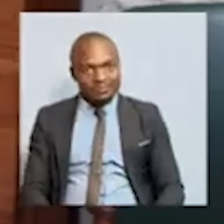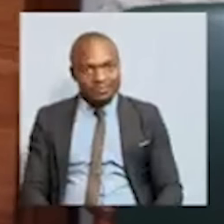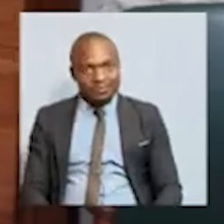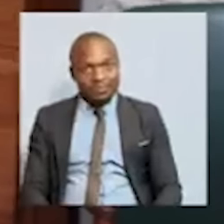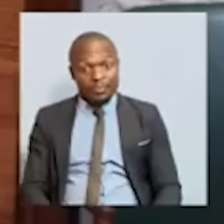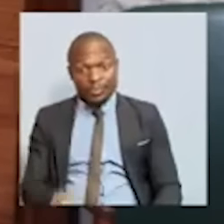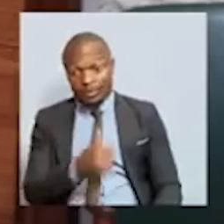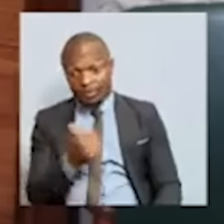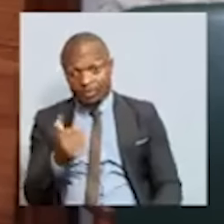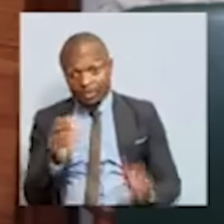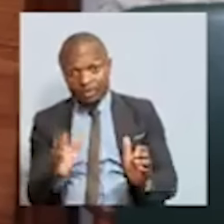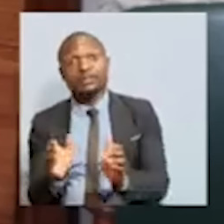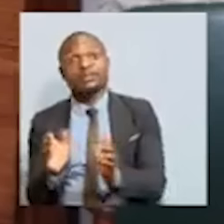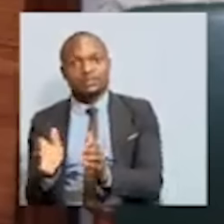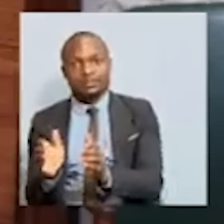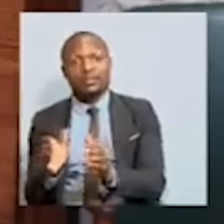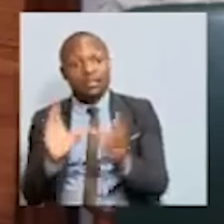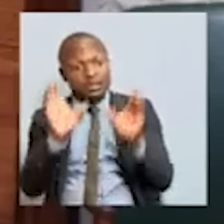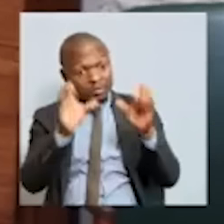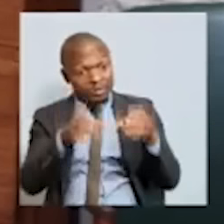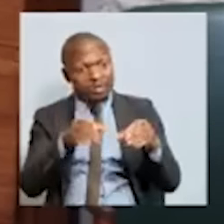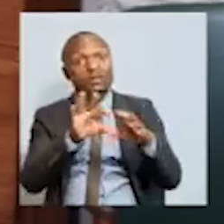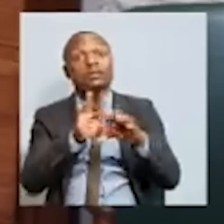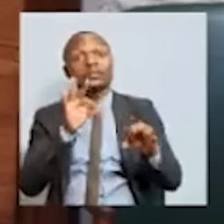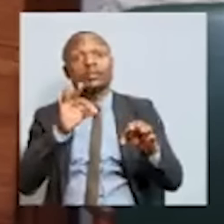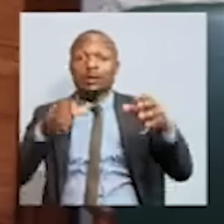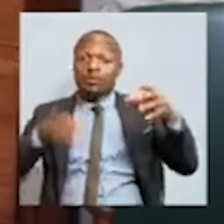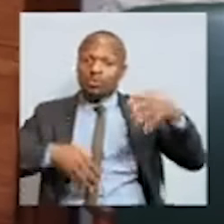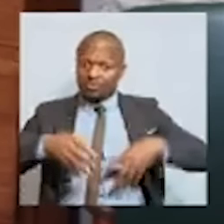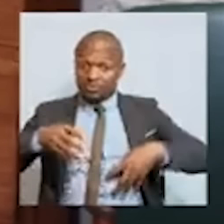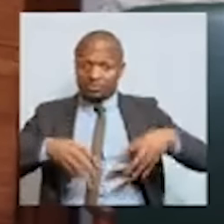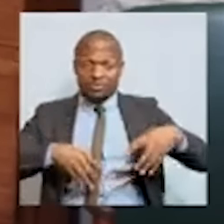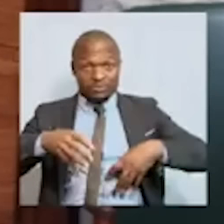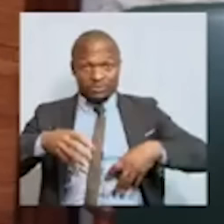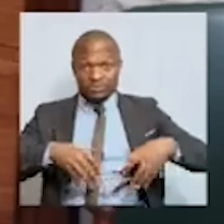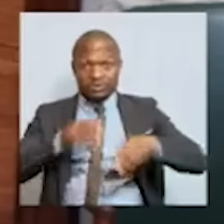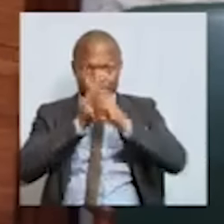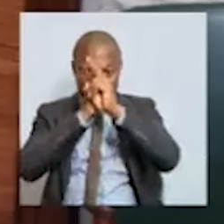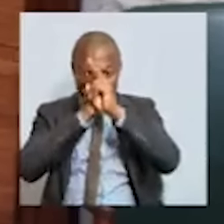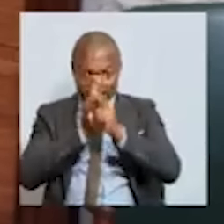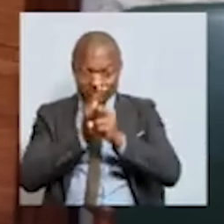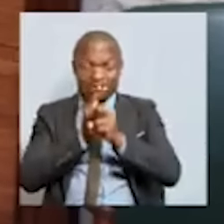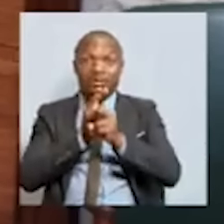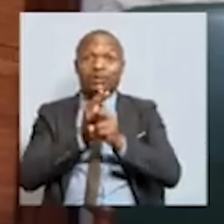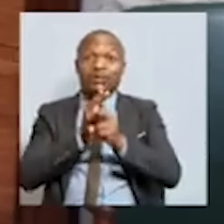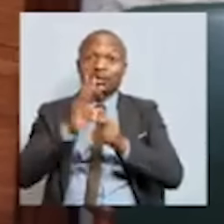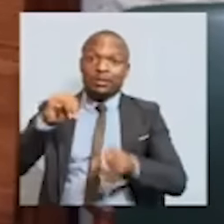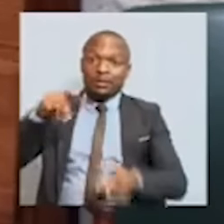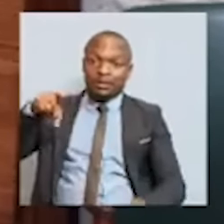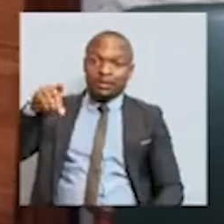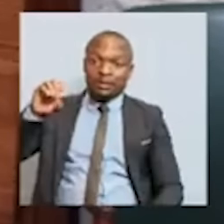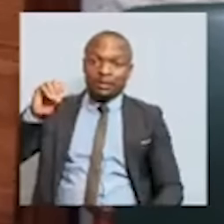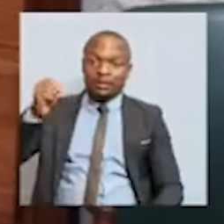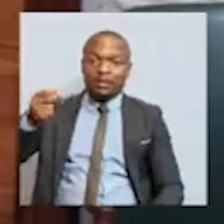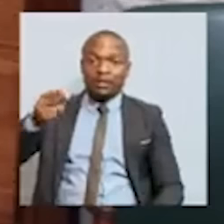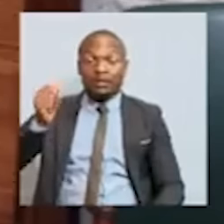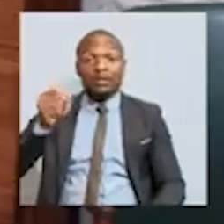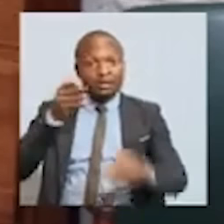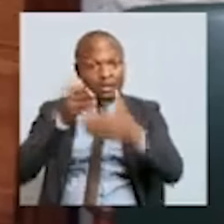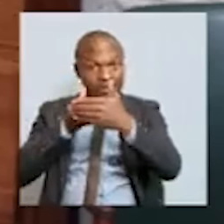On the other hand, the committee found the complaint by Honorable M. Imposha MP against Mr. Munir